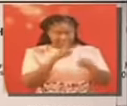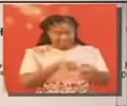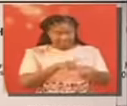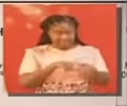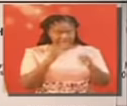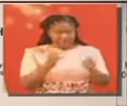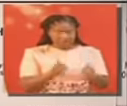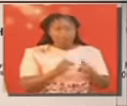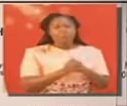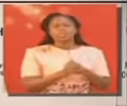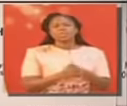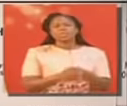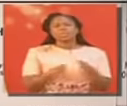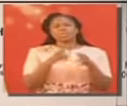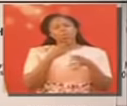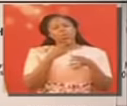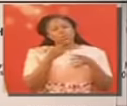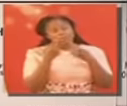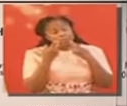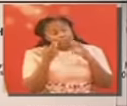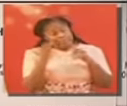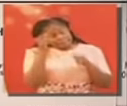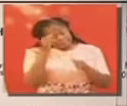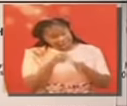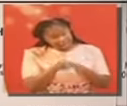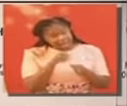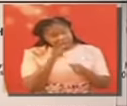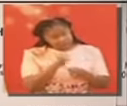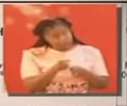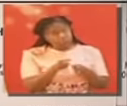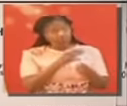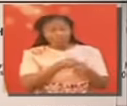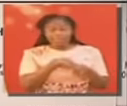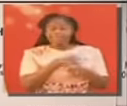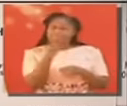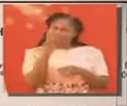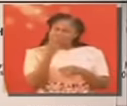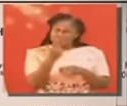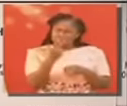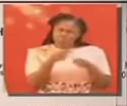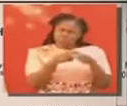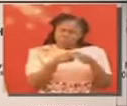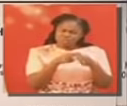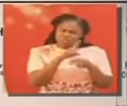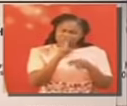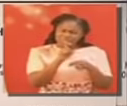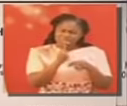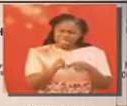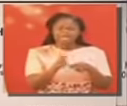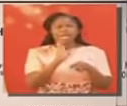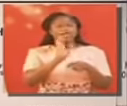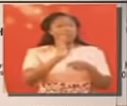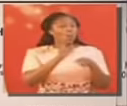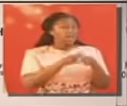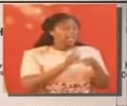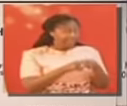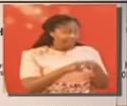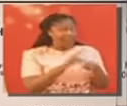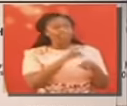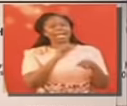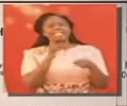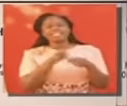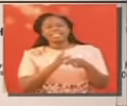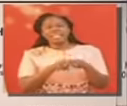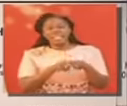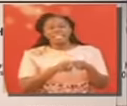reminded, please two brief questions and to state your name and the name of the media house that you represent. We begin this morning with